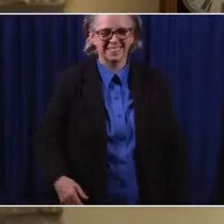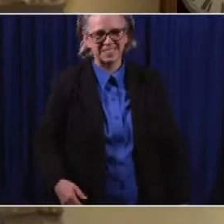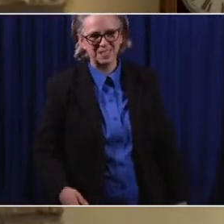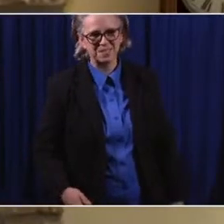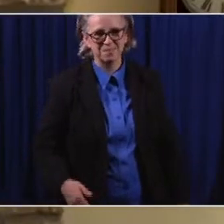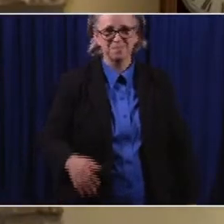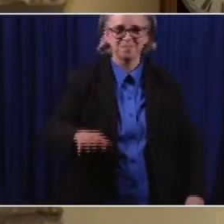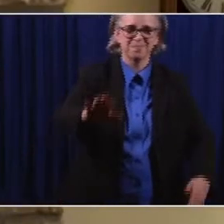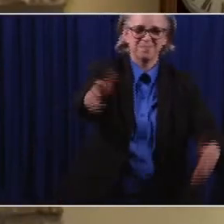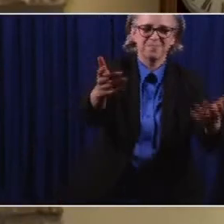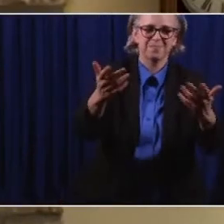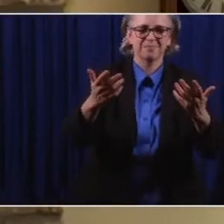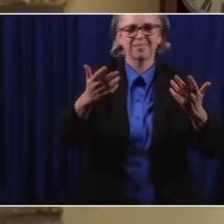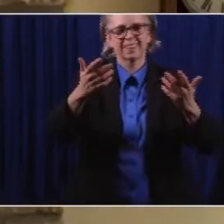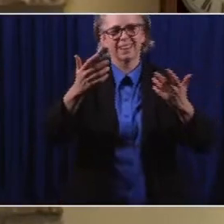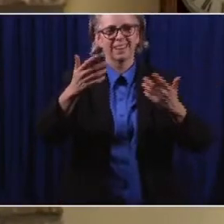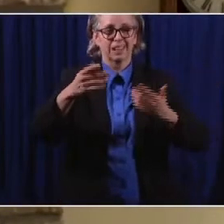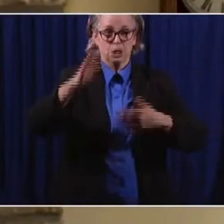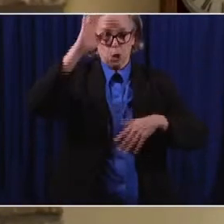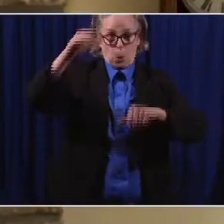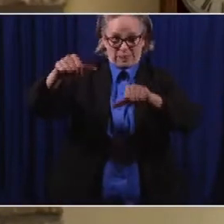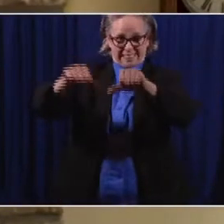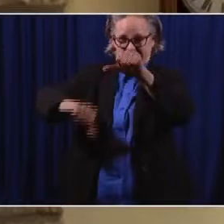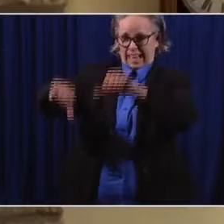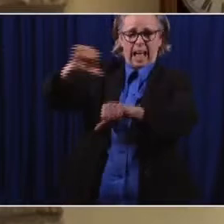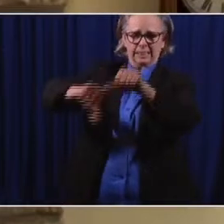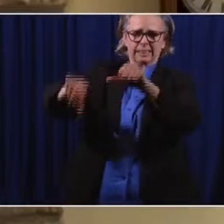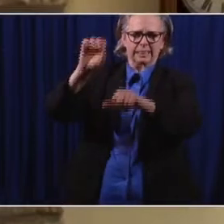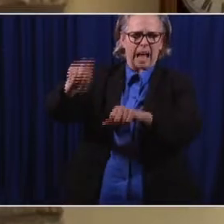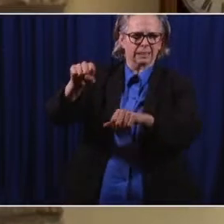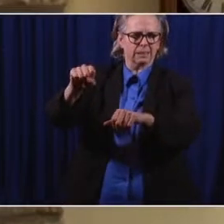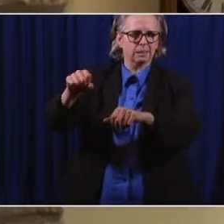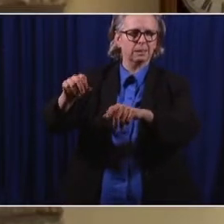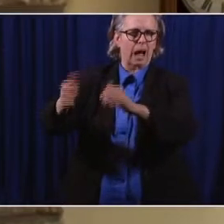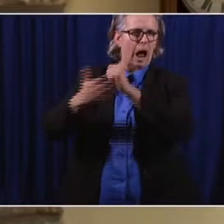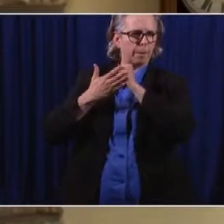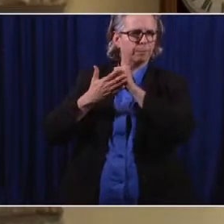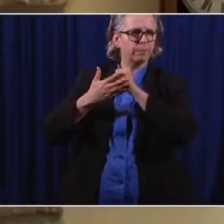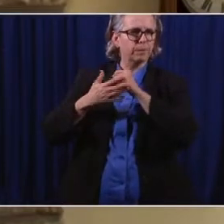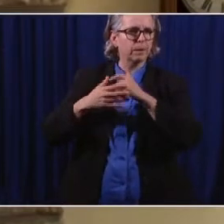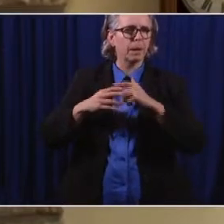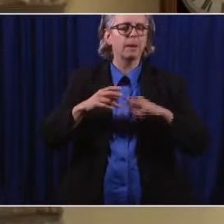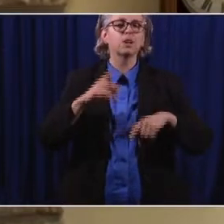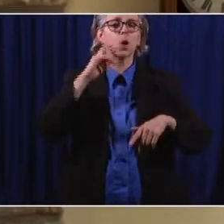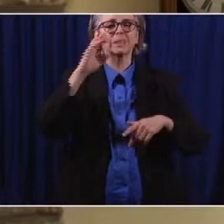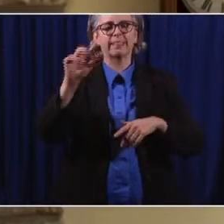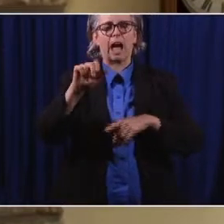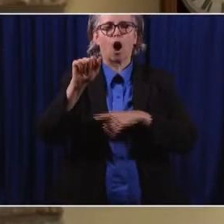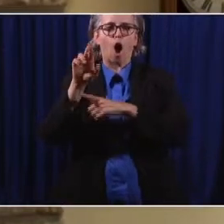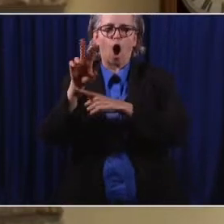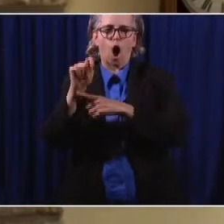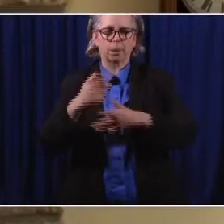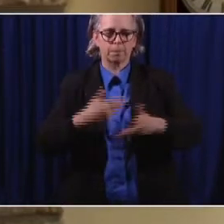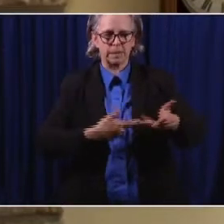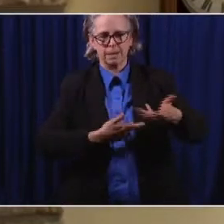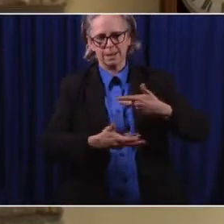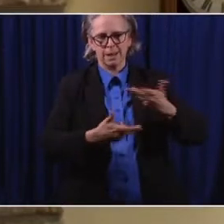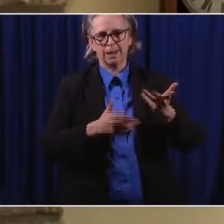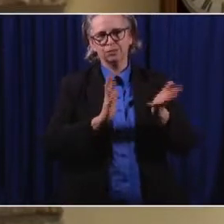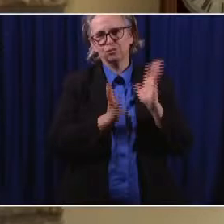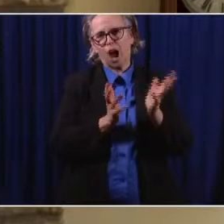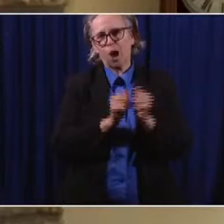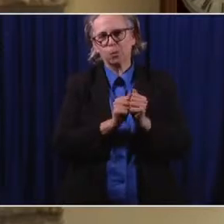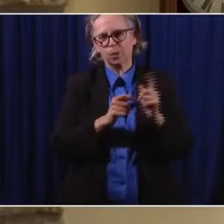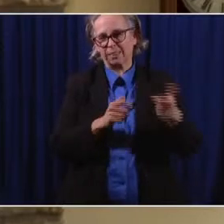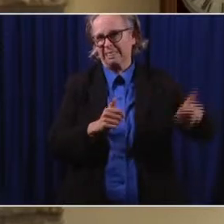science. But we try to go by the science, and the science is pretty basic. The science is outside is generally